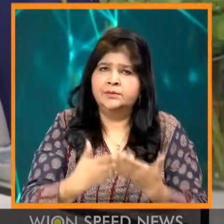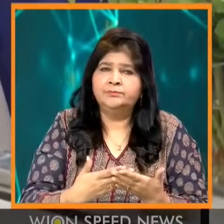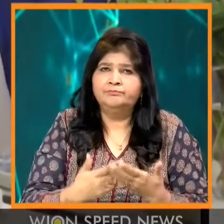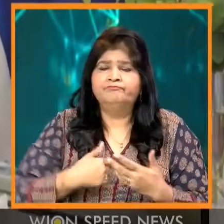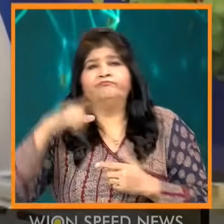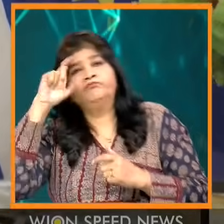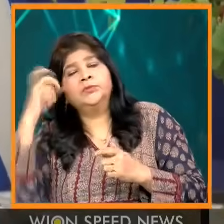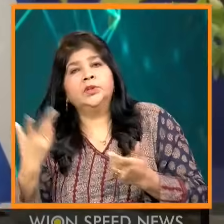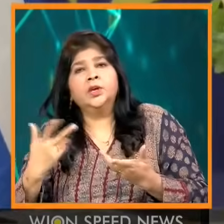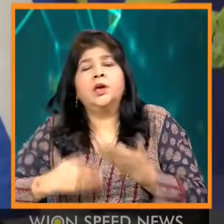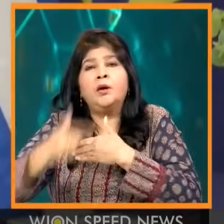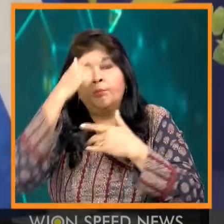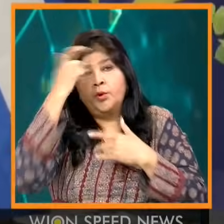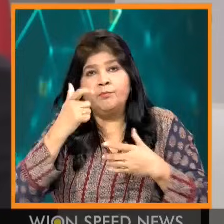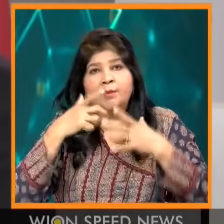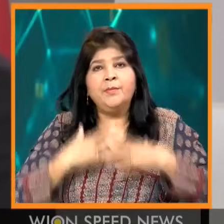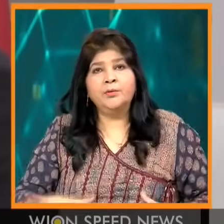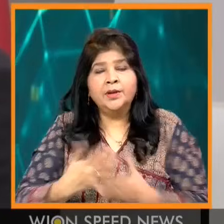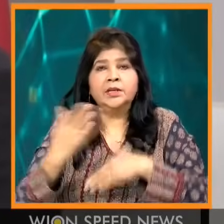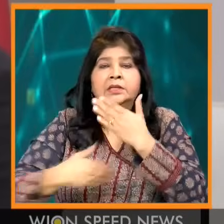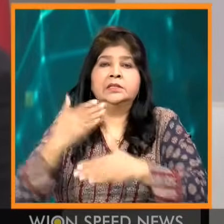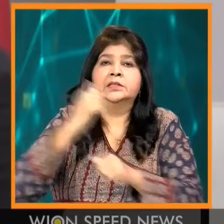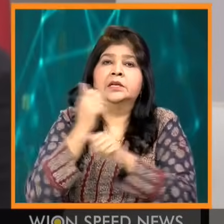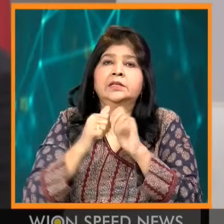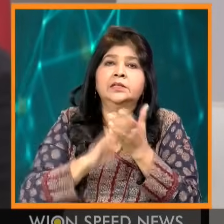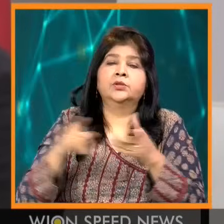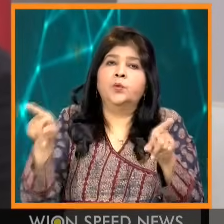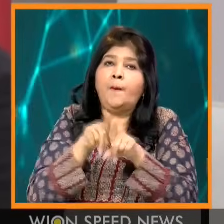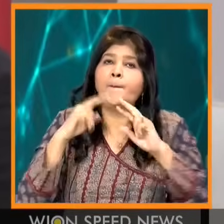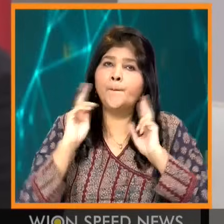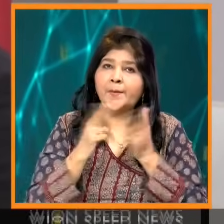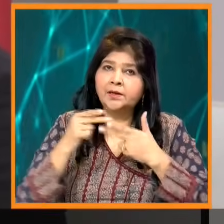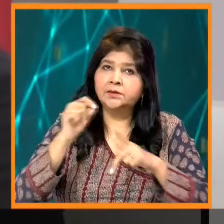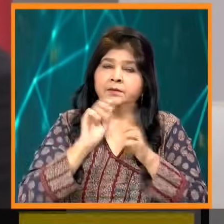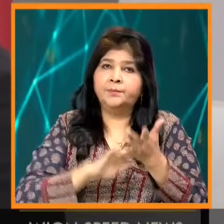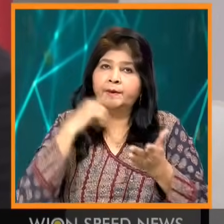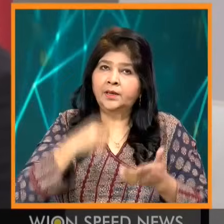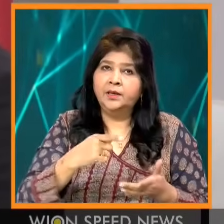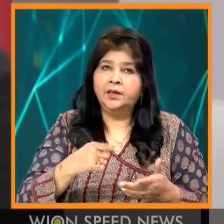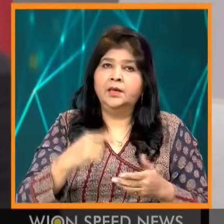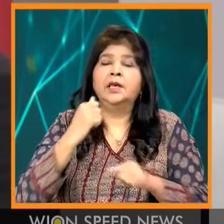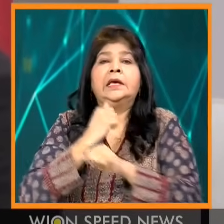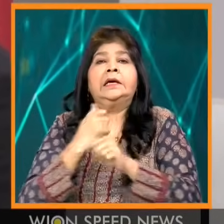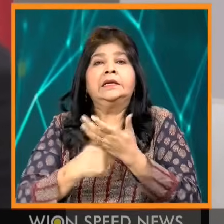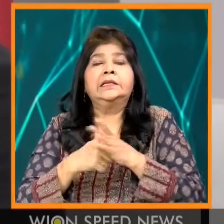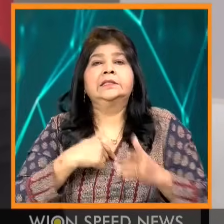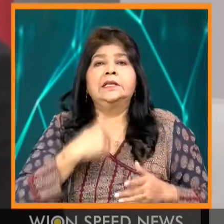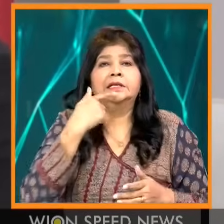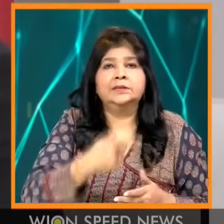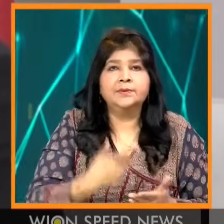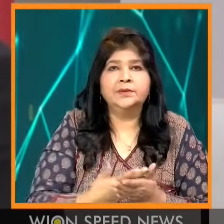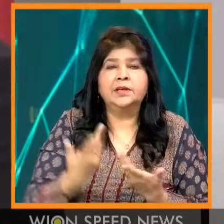over the growing humanitarian crisis in Gaza. And during the meet, the Prime Minister of Greece also expressed concerns about